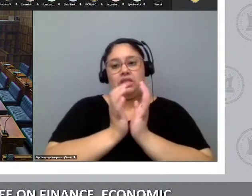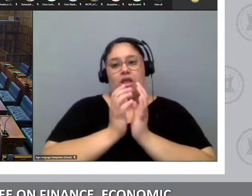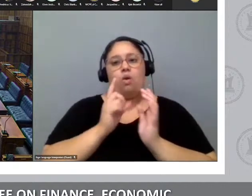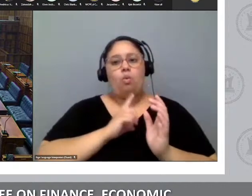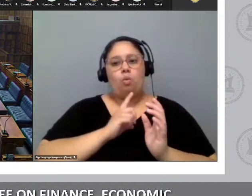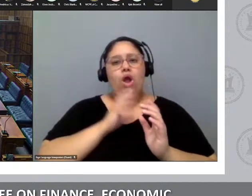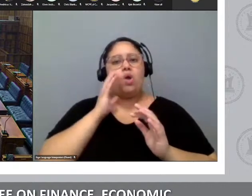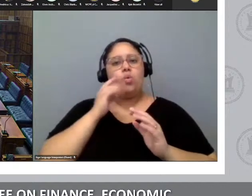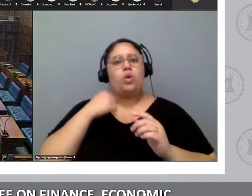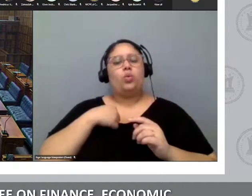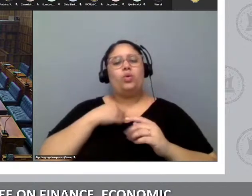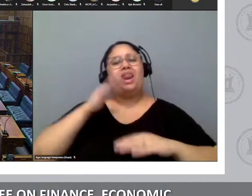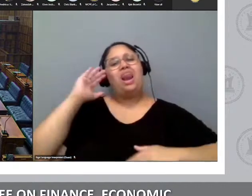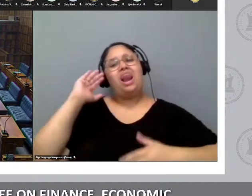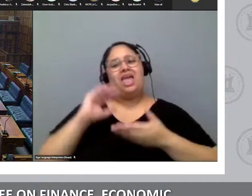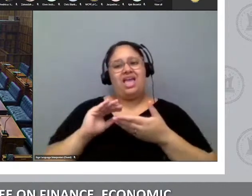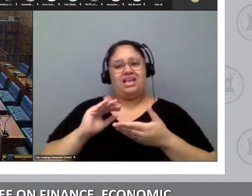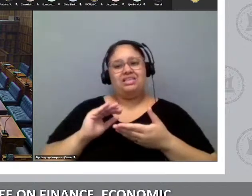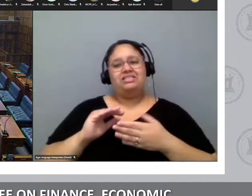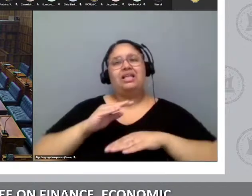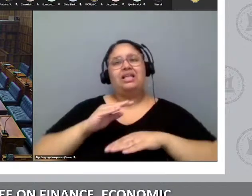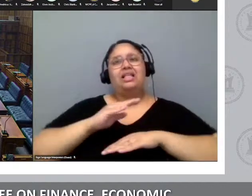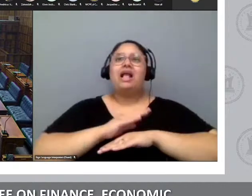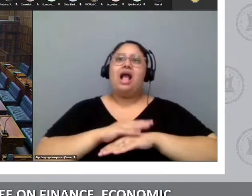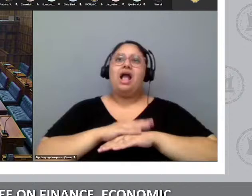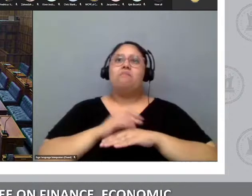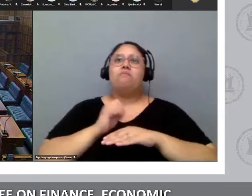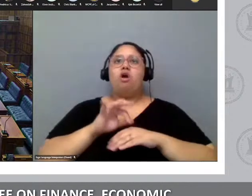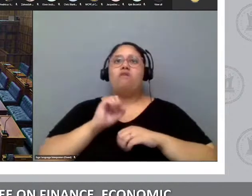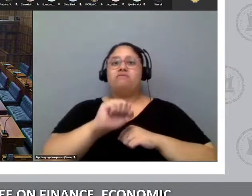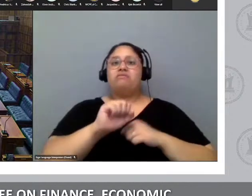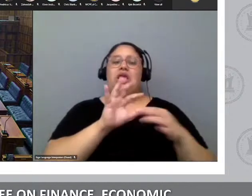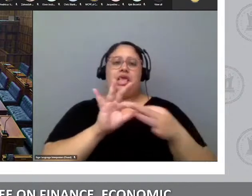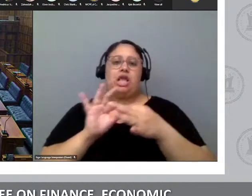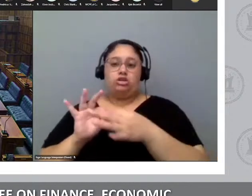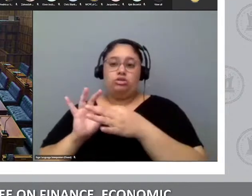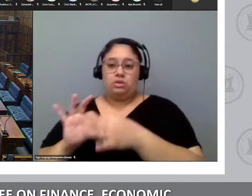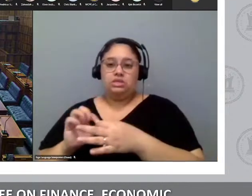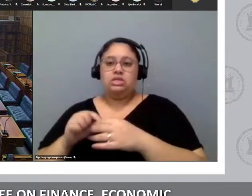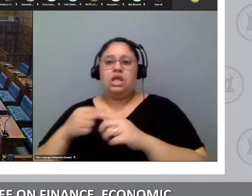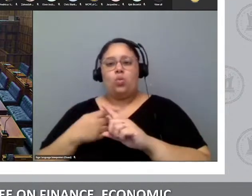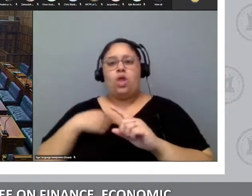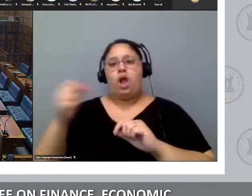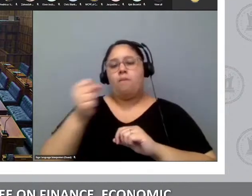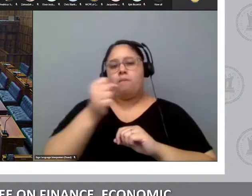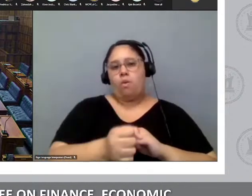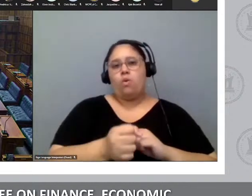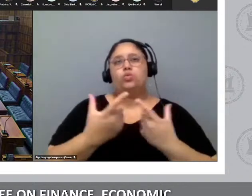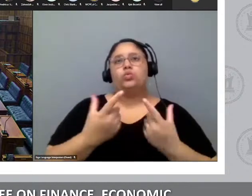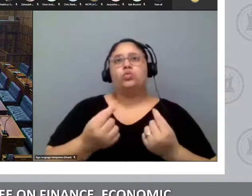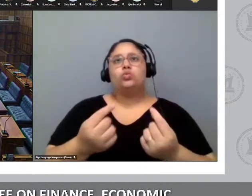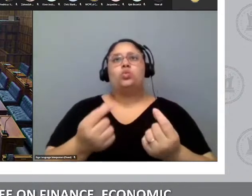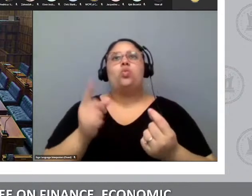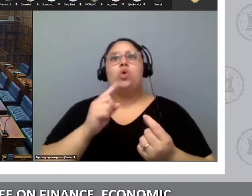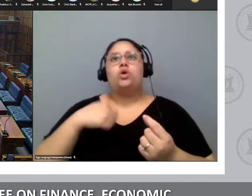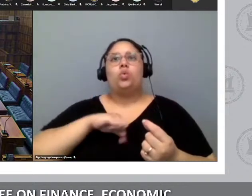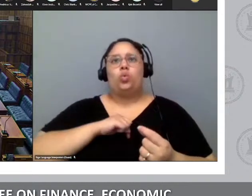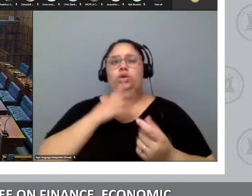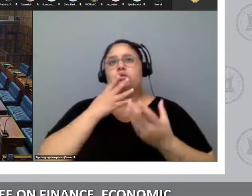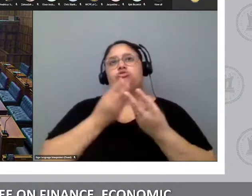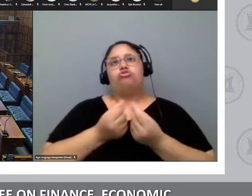also we reduce this the times of these engagements and we are pointed to what we are